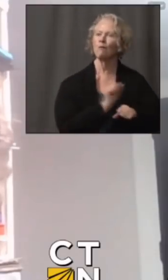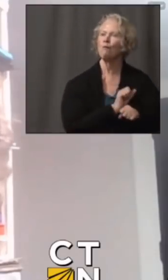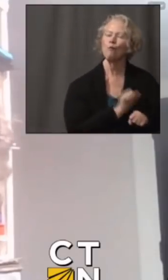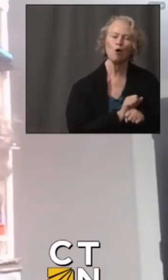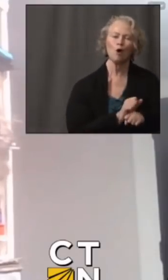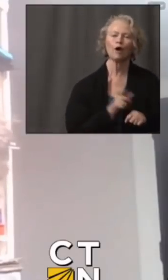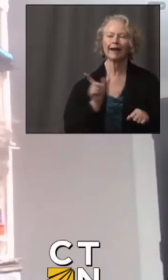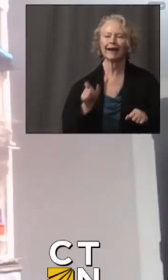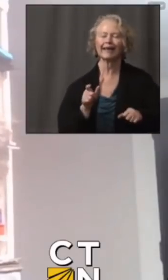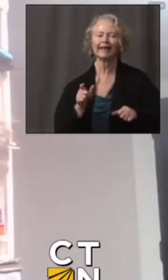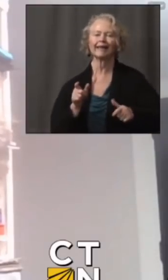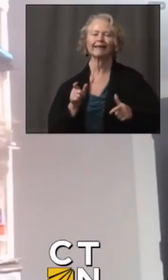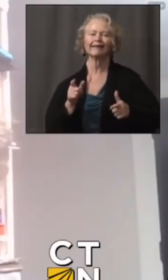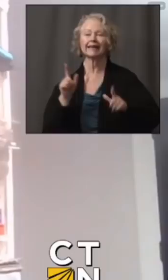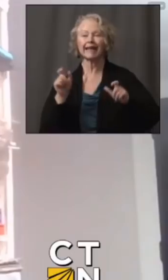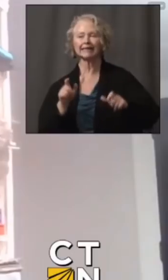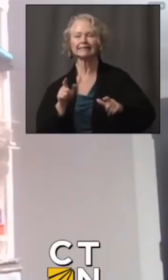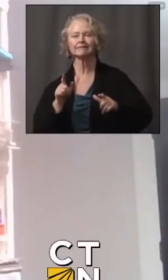that you are